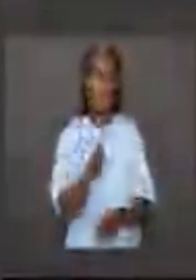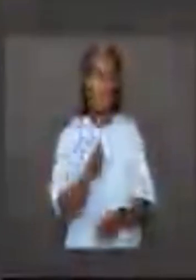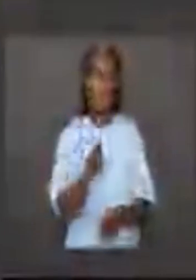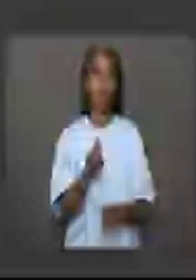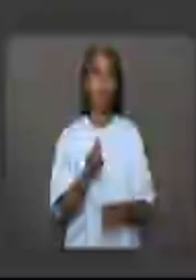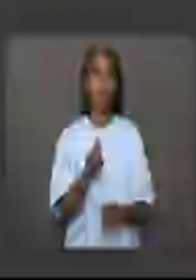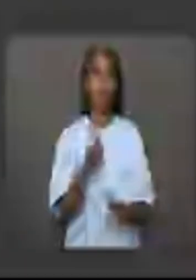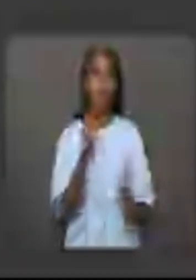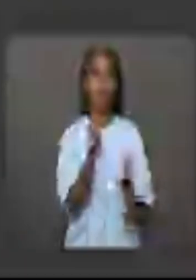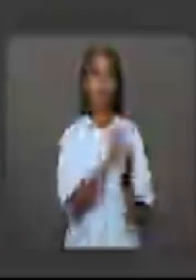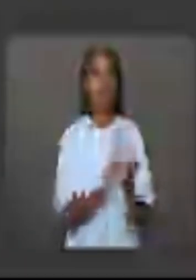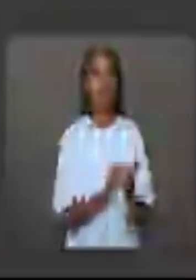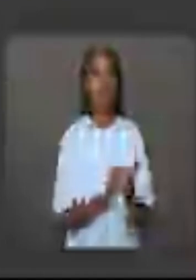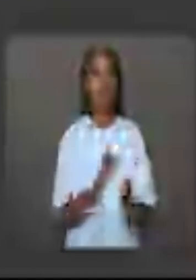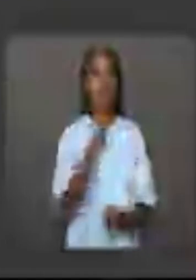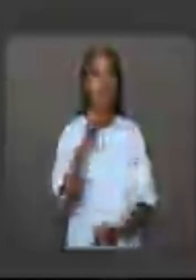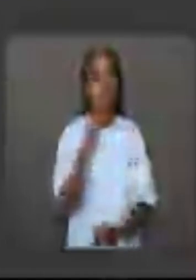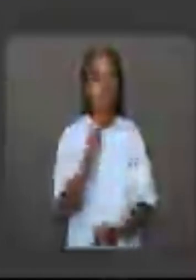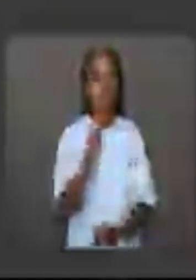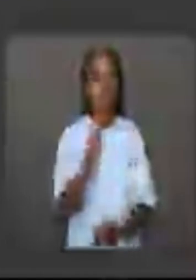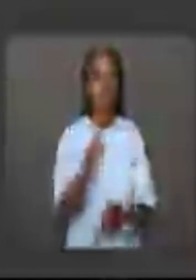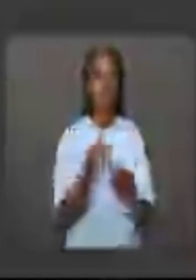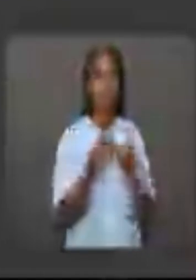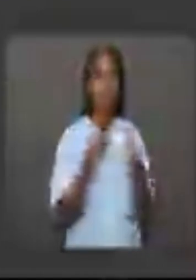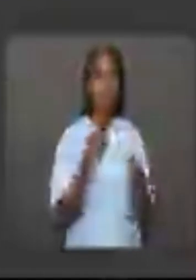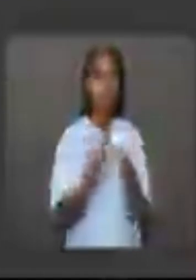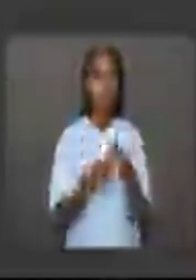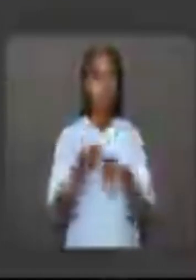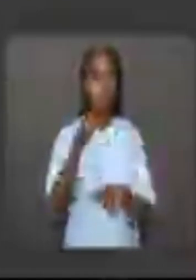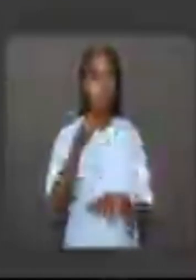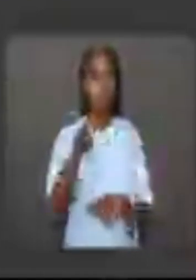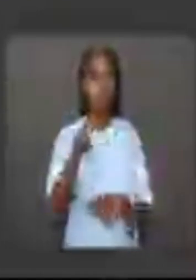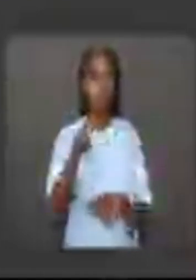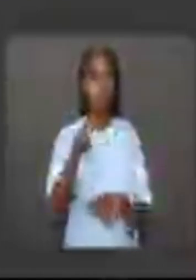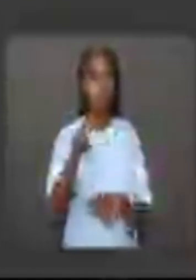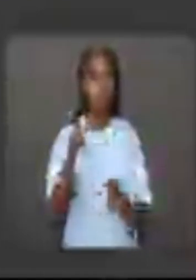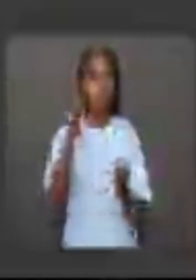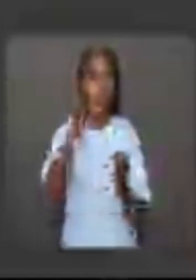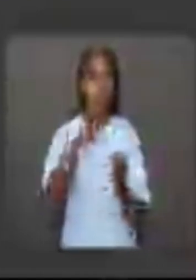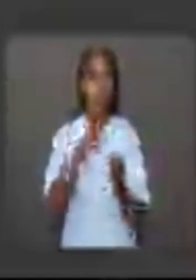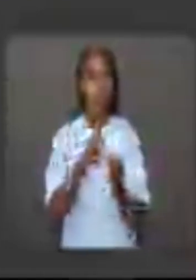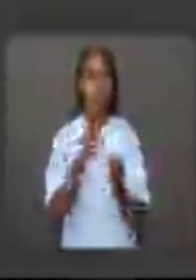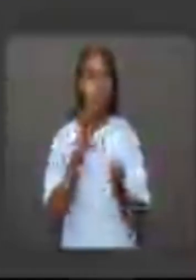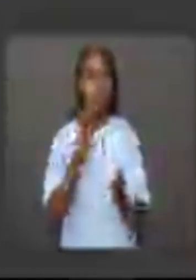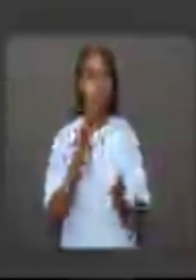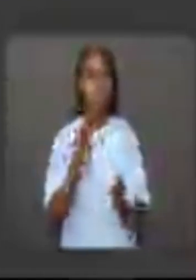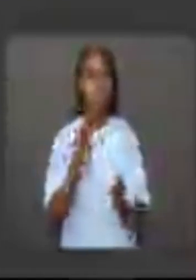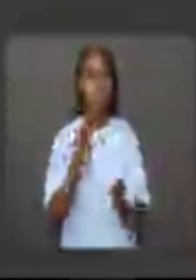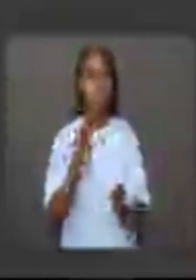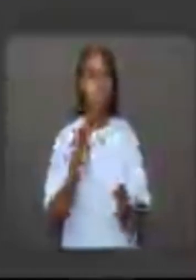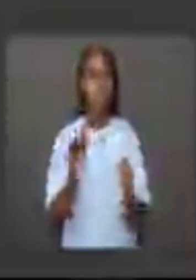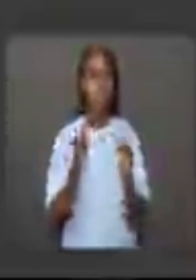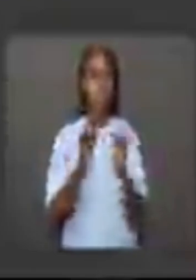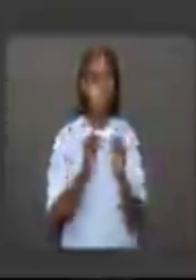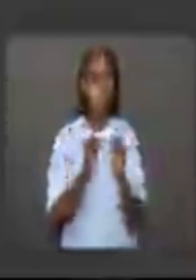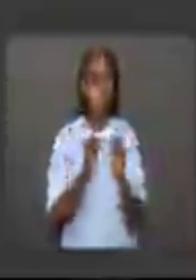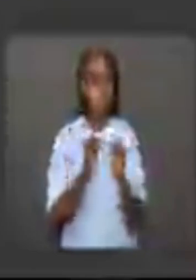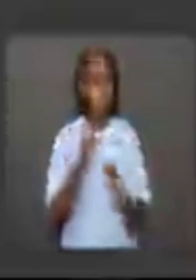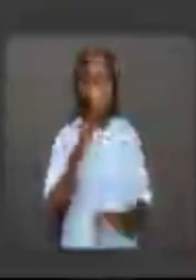the form a times x plus b